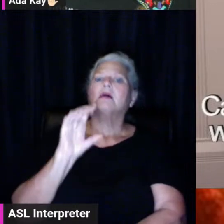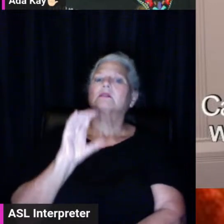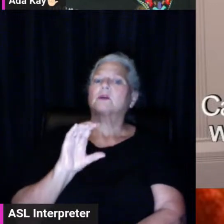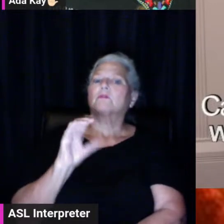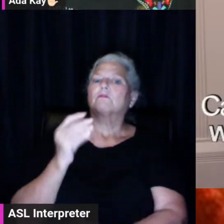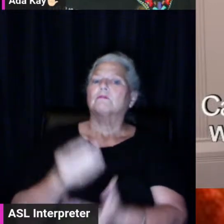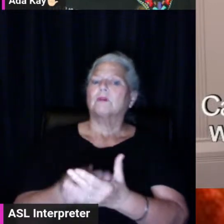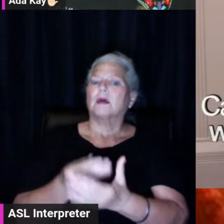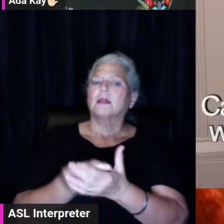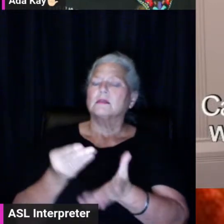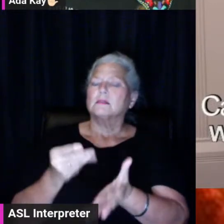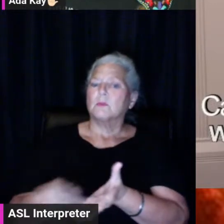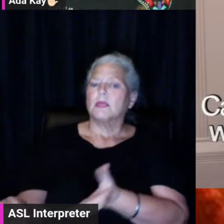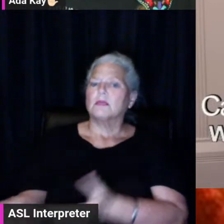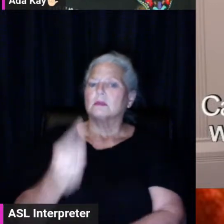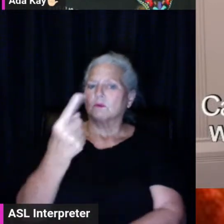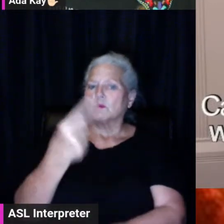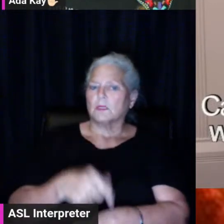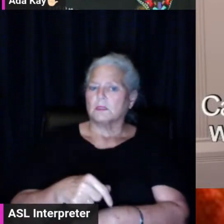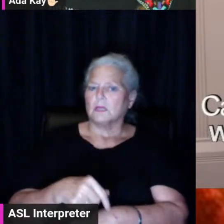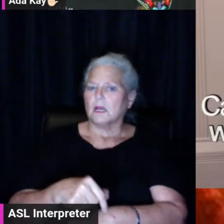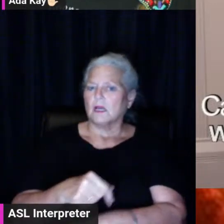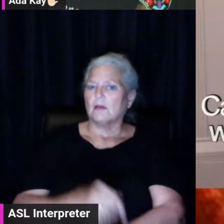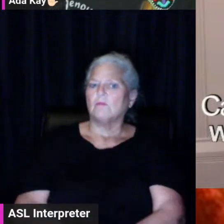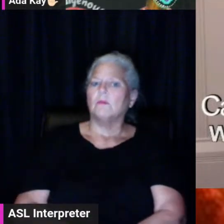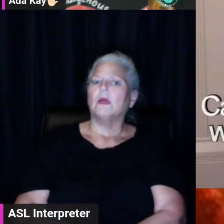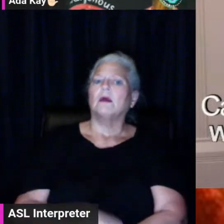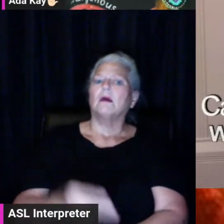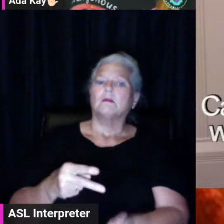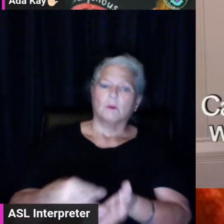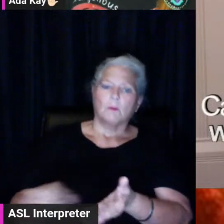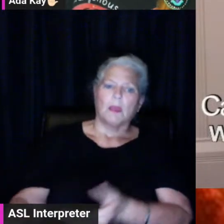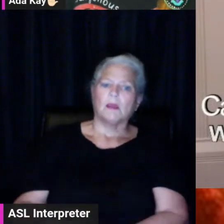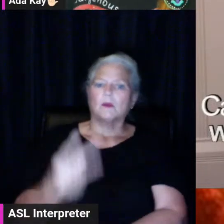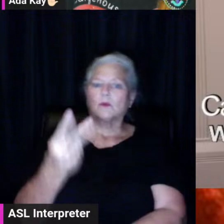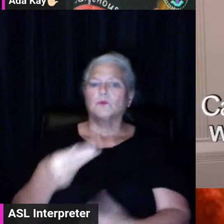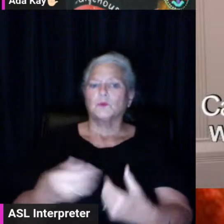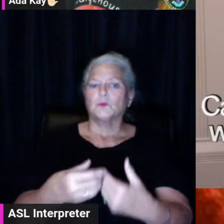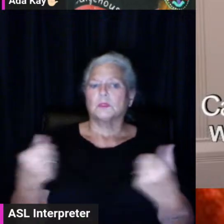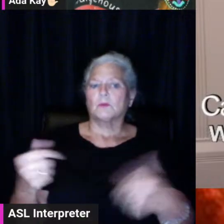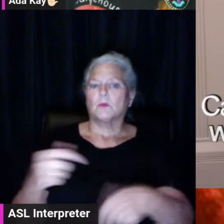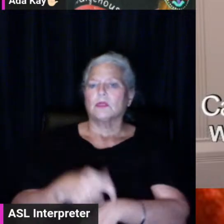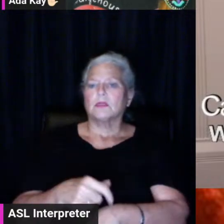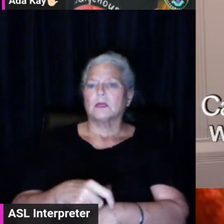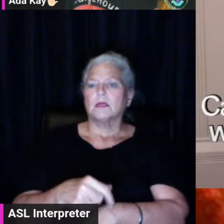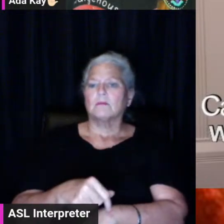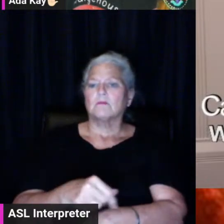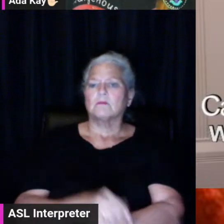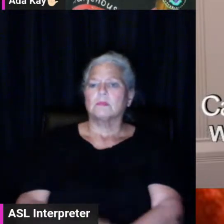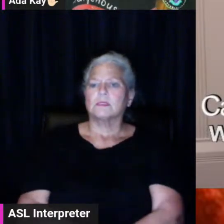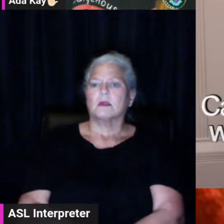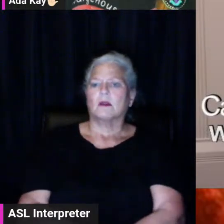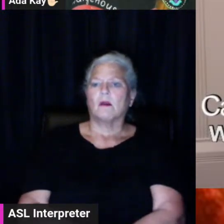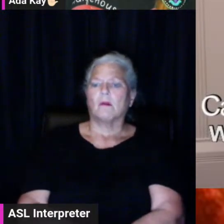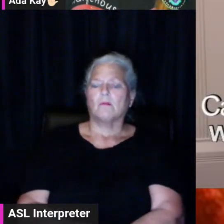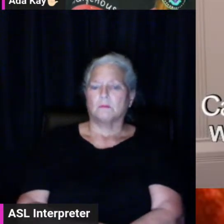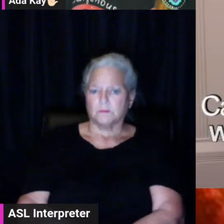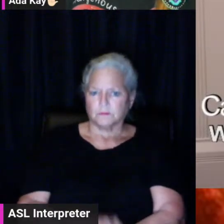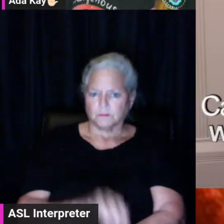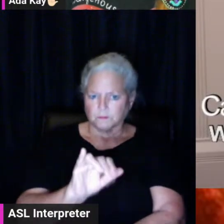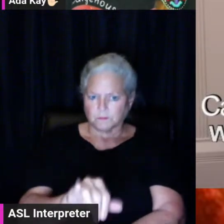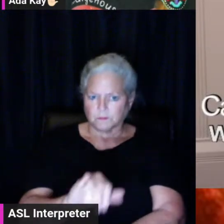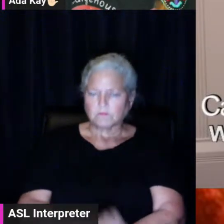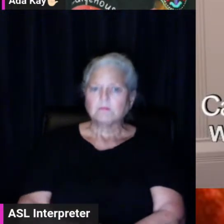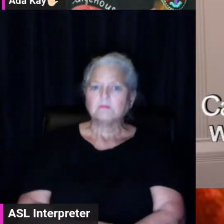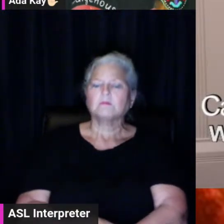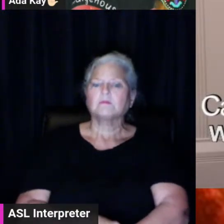and as opposed to paying two separate payments to save what the fee would be, which is roughly saves the town $141,000 to pay it.